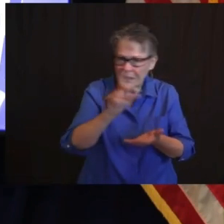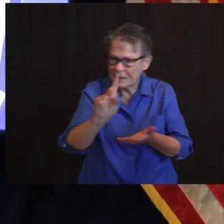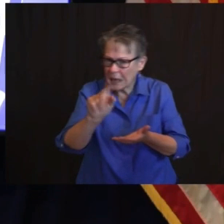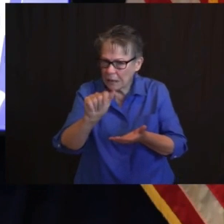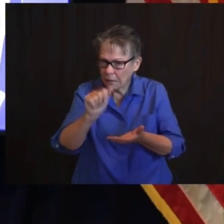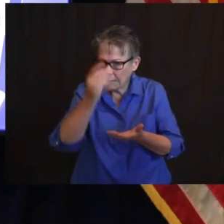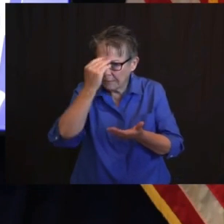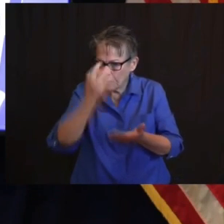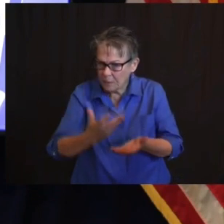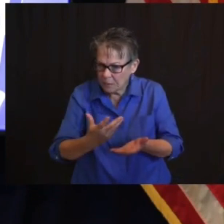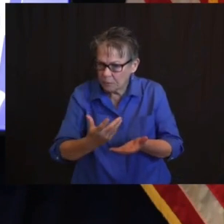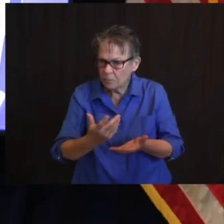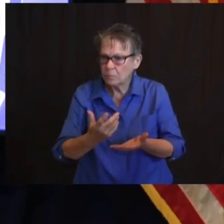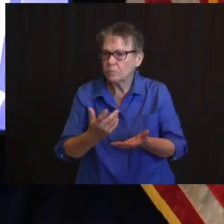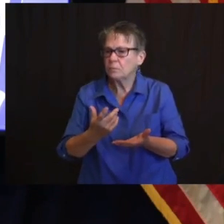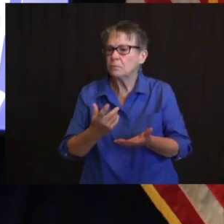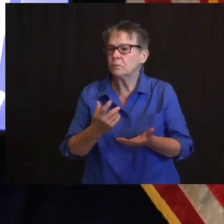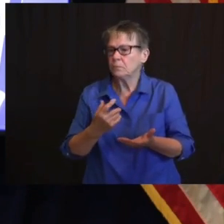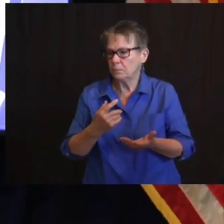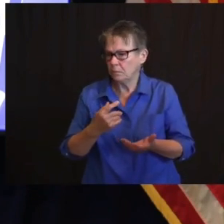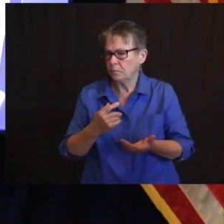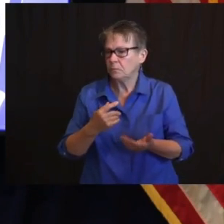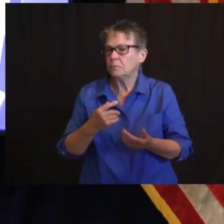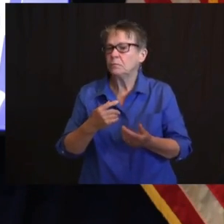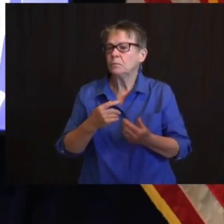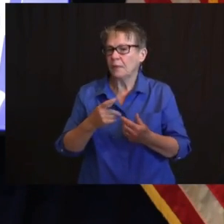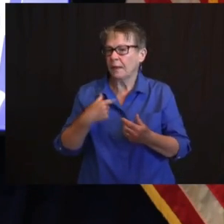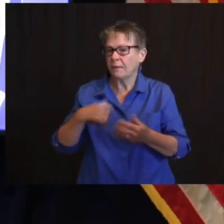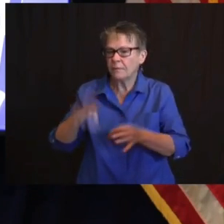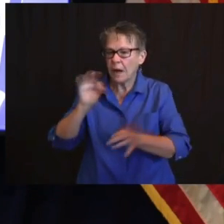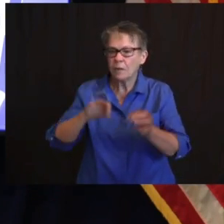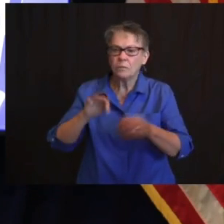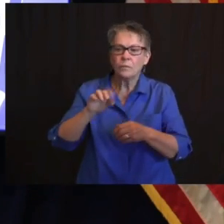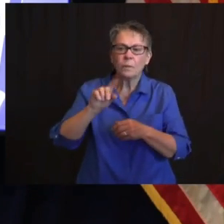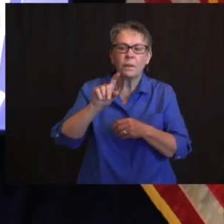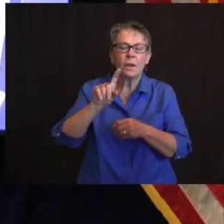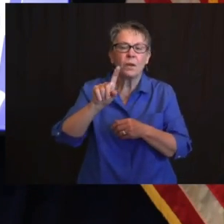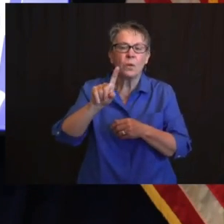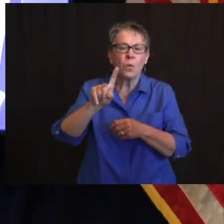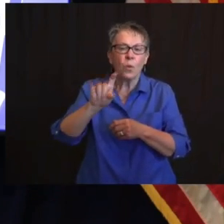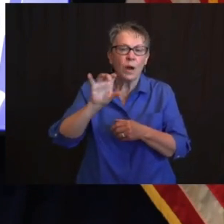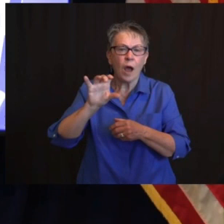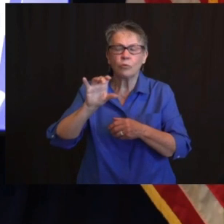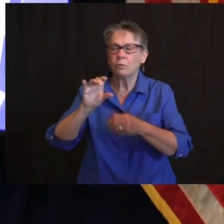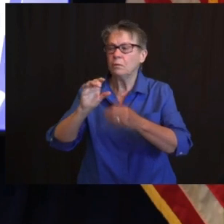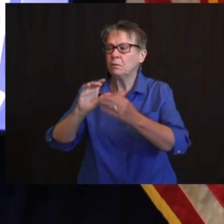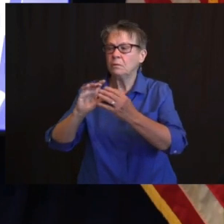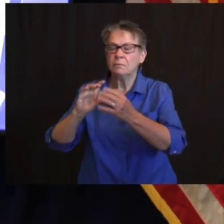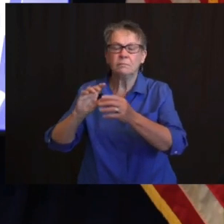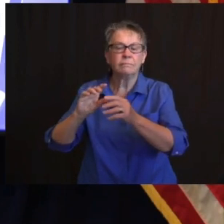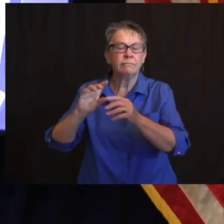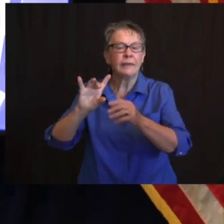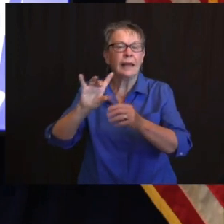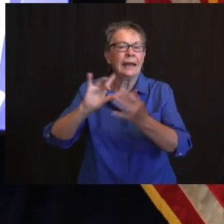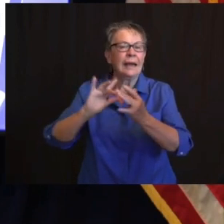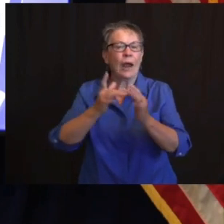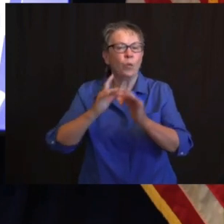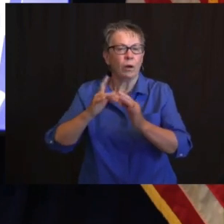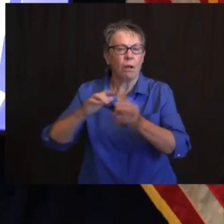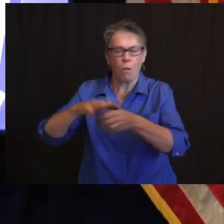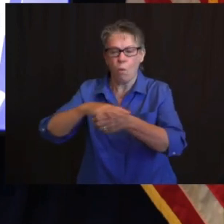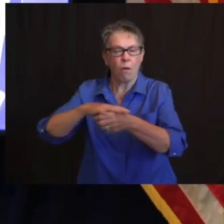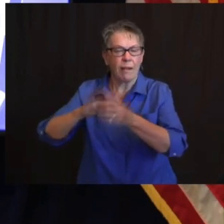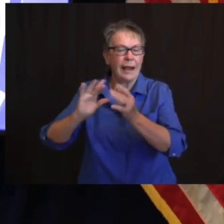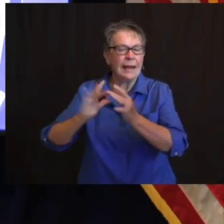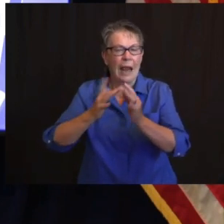county health departments. The data system, ComCare, was chosen to provide a comprehensive view of tracing